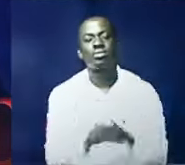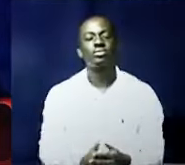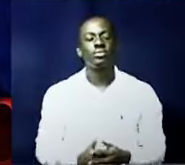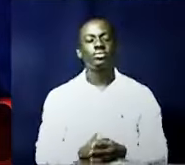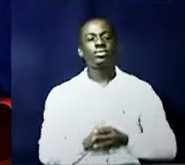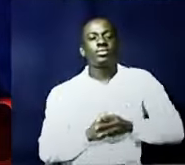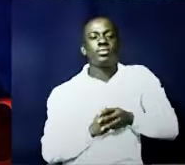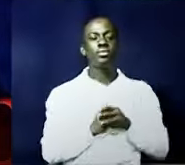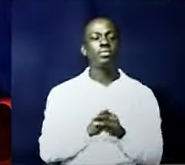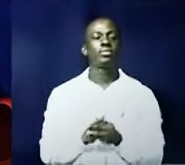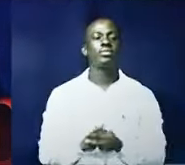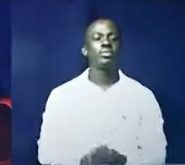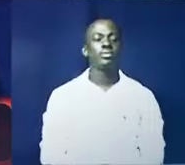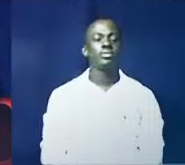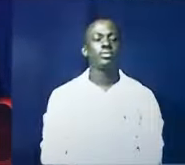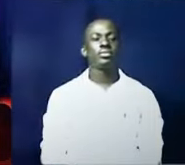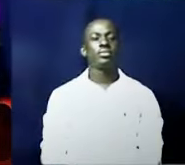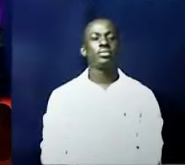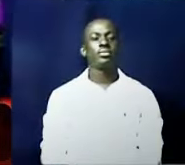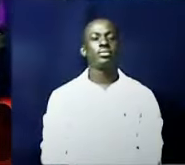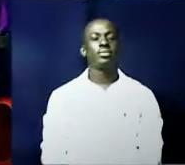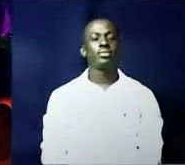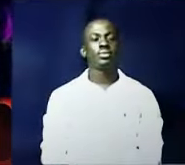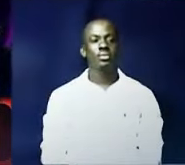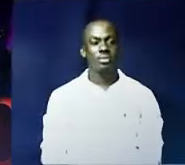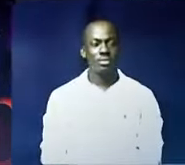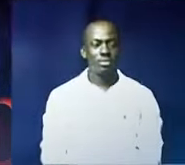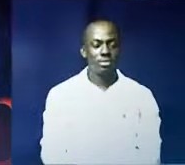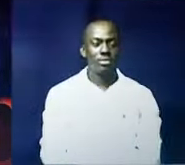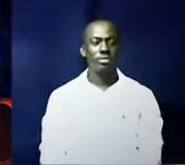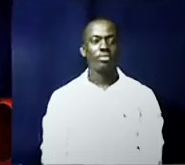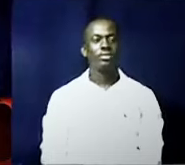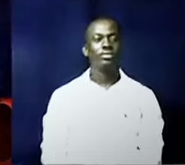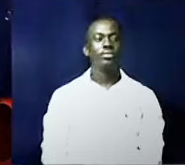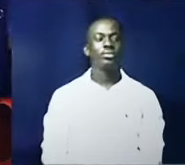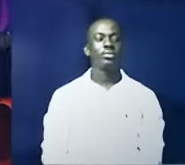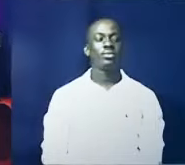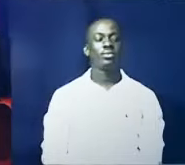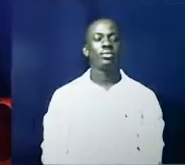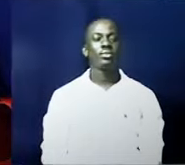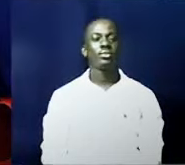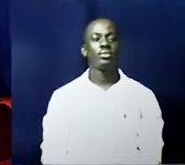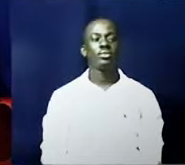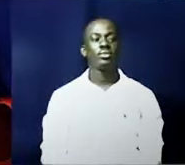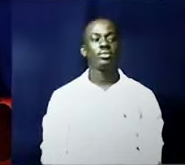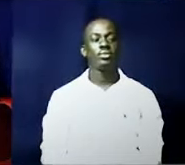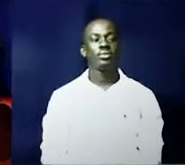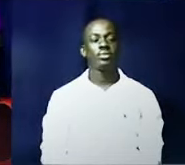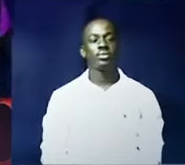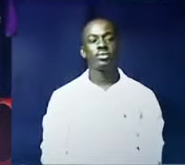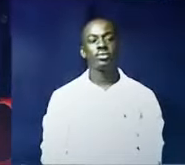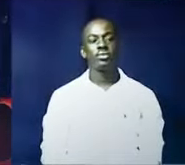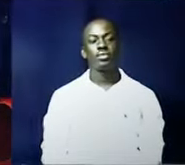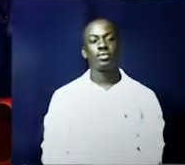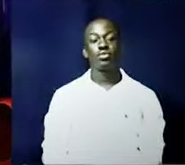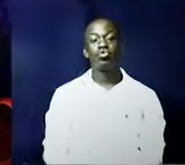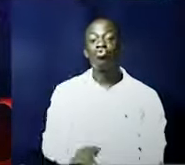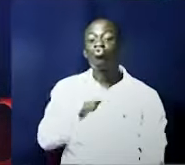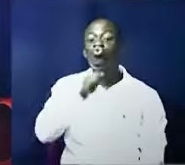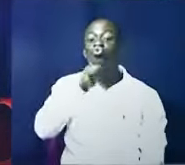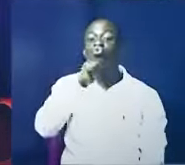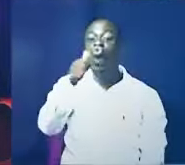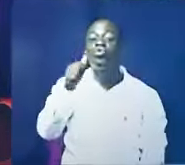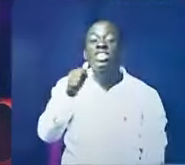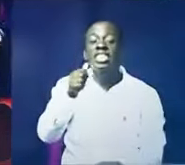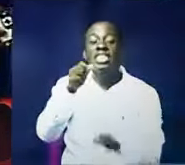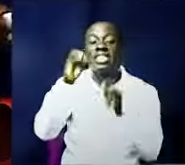ba ko be ka tre ne se erade tre yen pae bo said Johannes so tre ne suafo. Not teach us to do miracles.